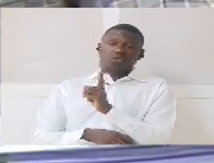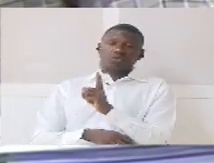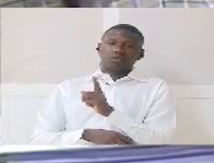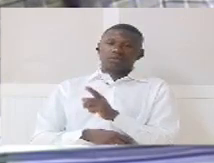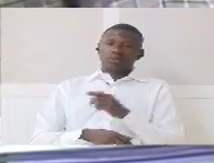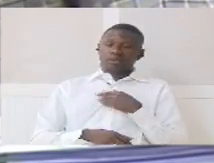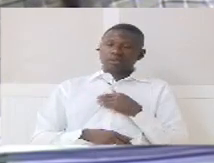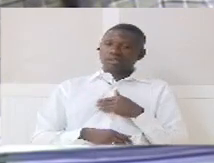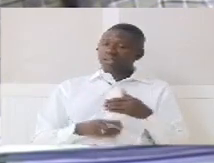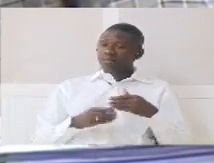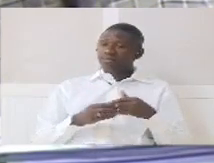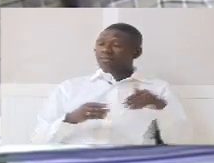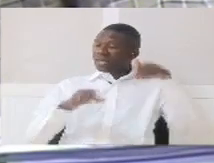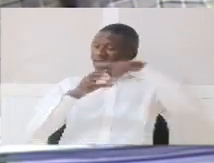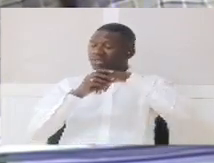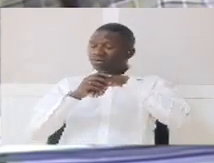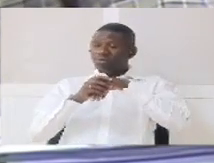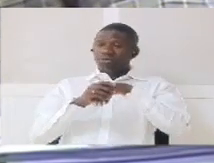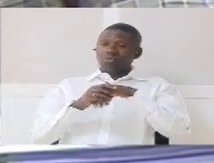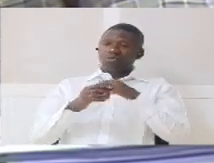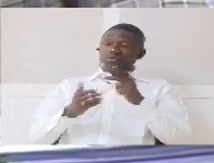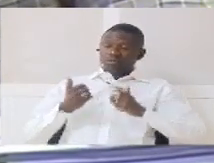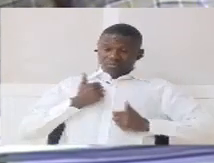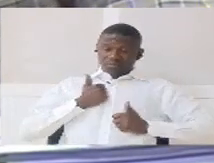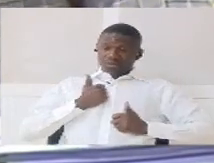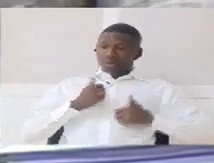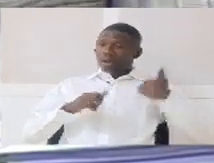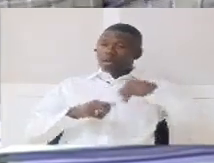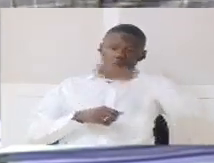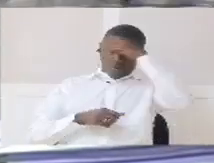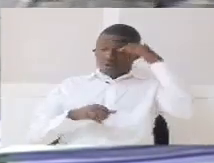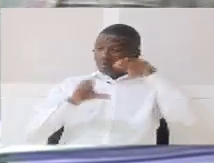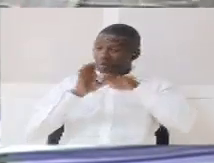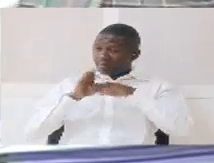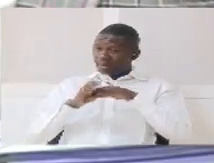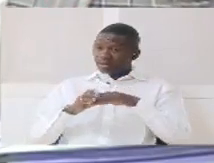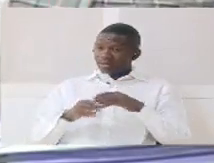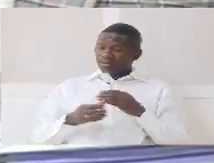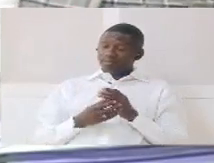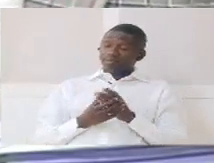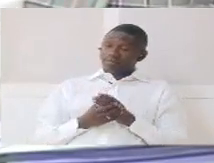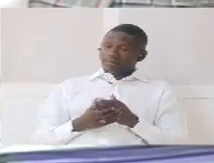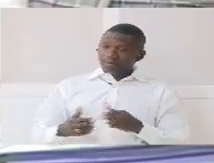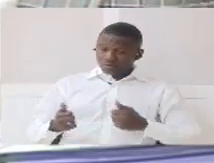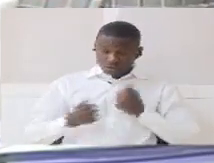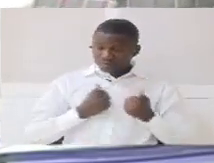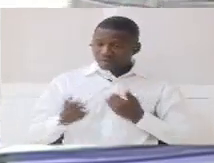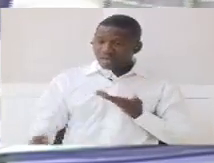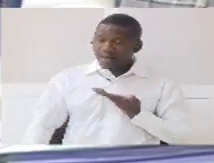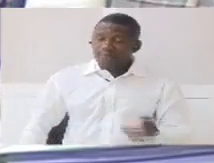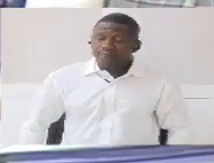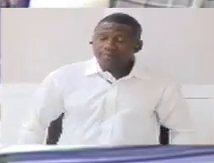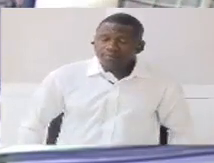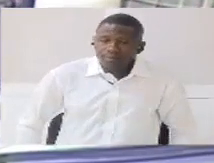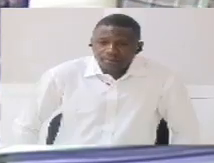Did it extend to prison officers? Ani kasola do kulalu officer lumenu bije fo wol do lu fon lu do kulalu fon lu